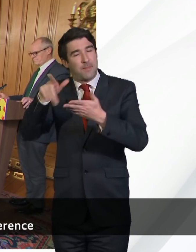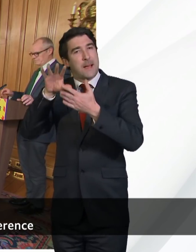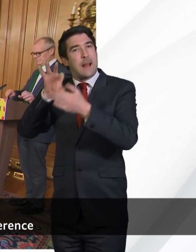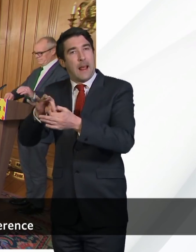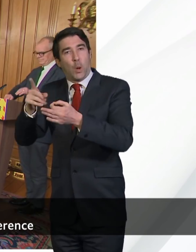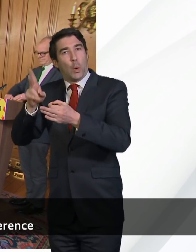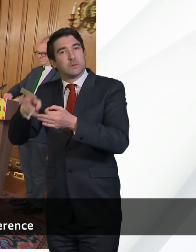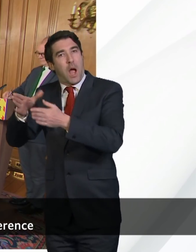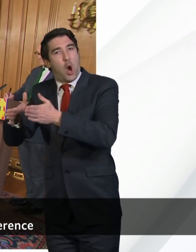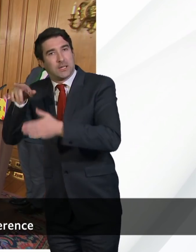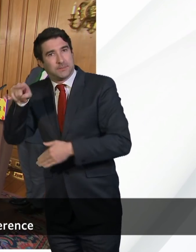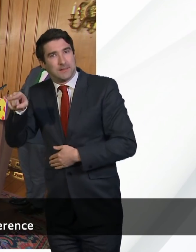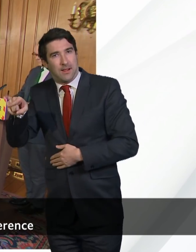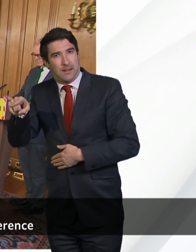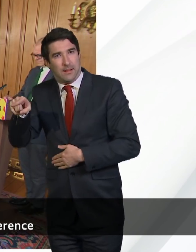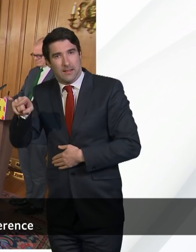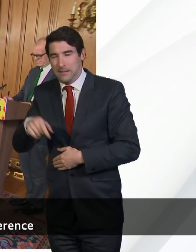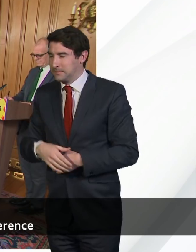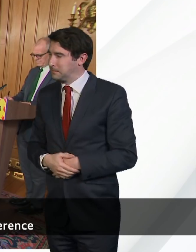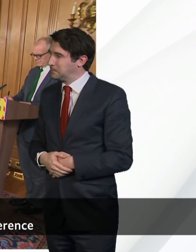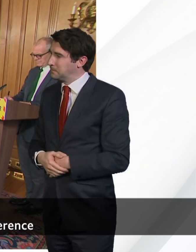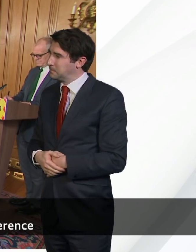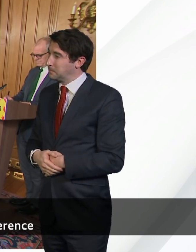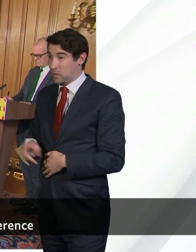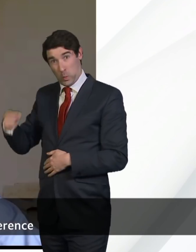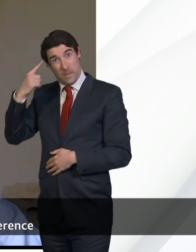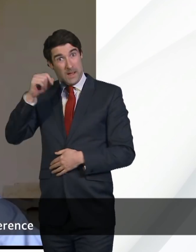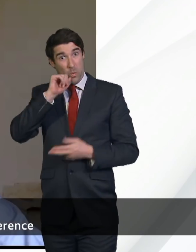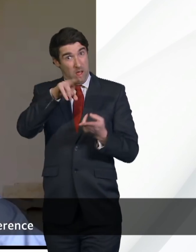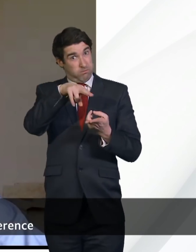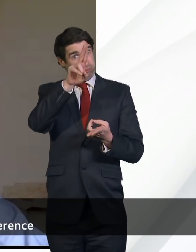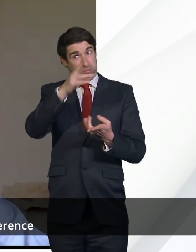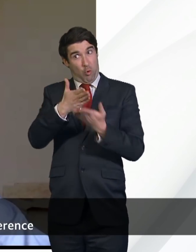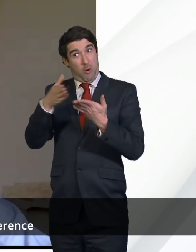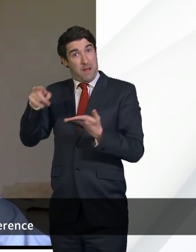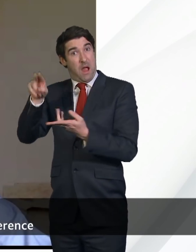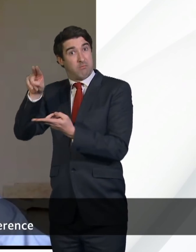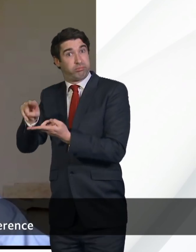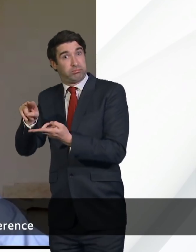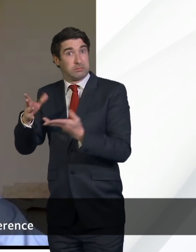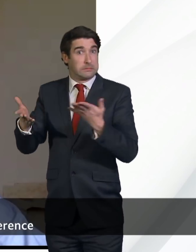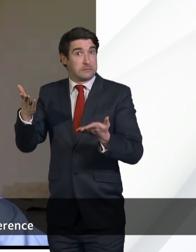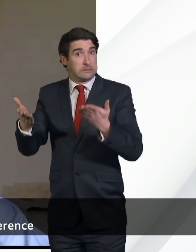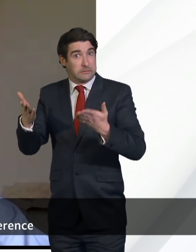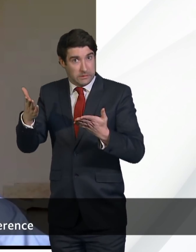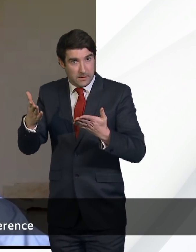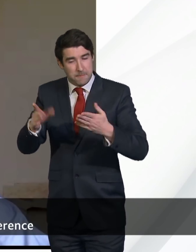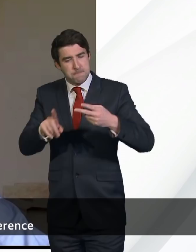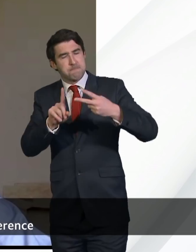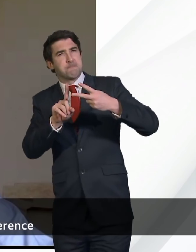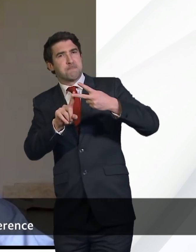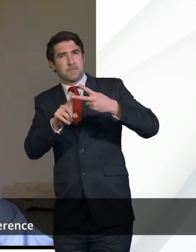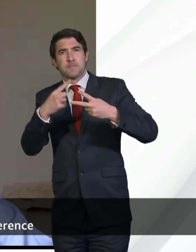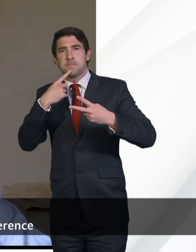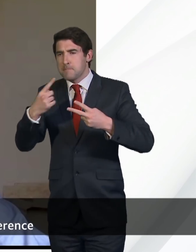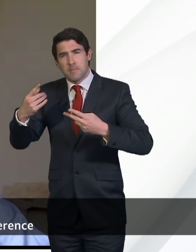Newton said last week on this antibody study that's being carried out at Porton Down that they were days away from having preliminary results. You say that you